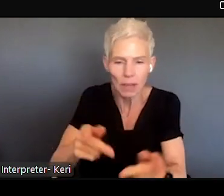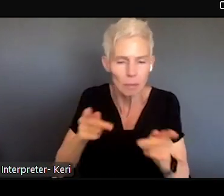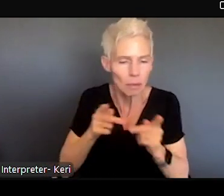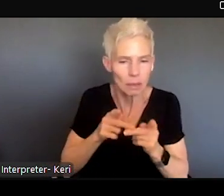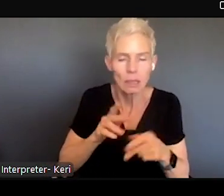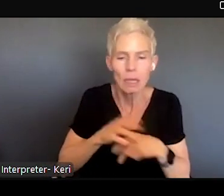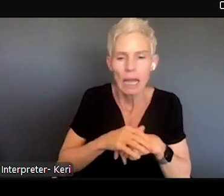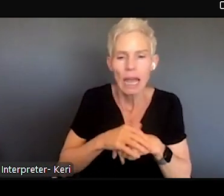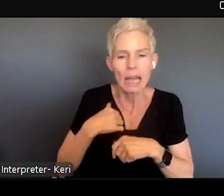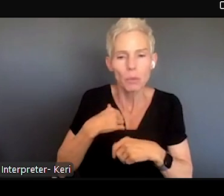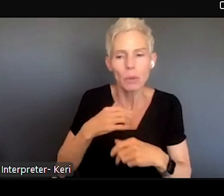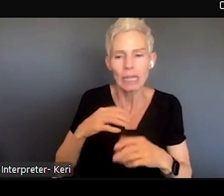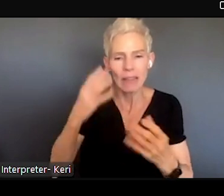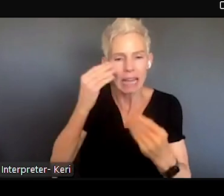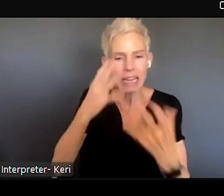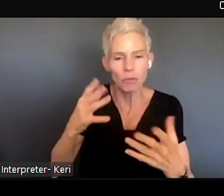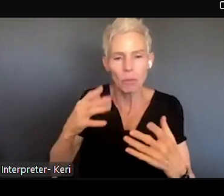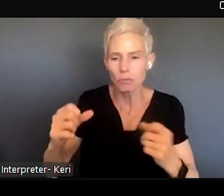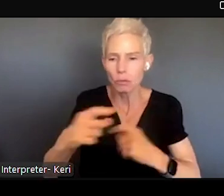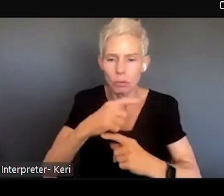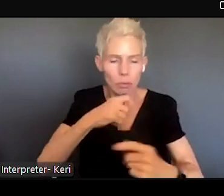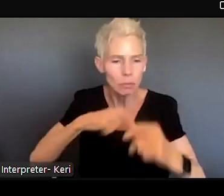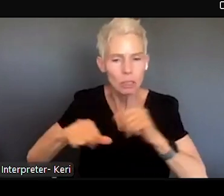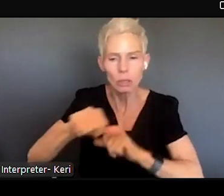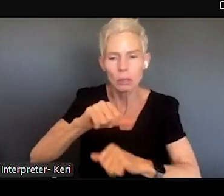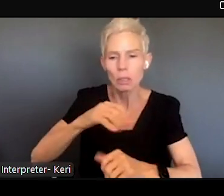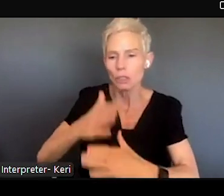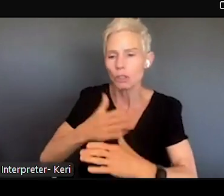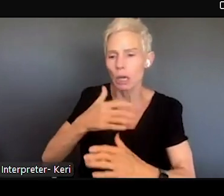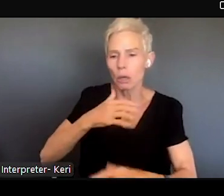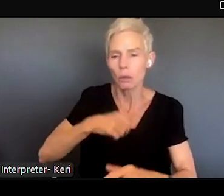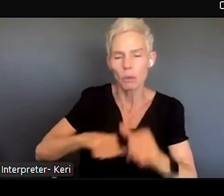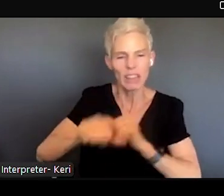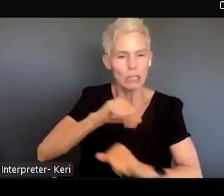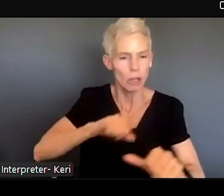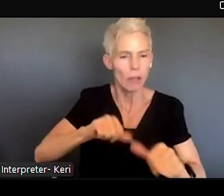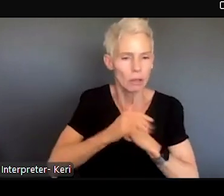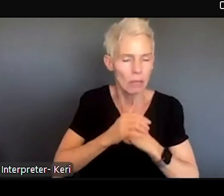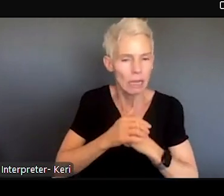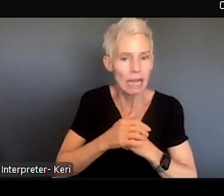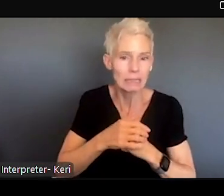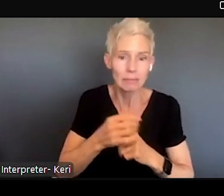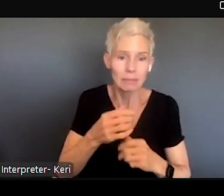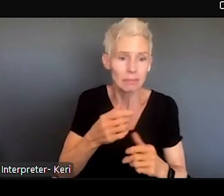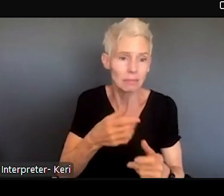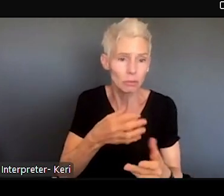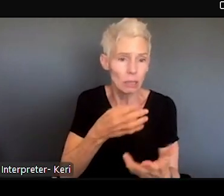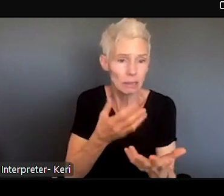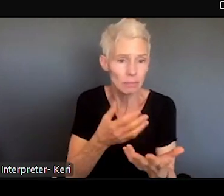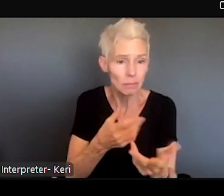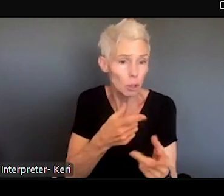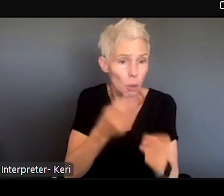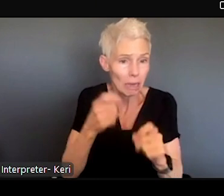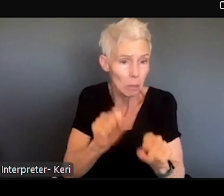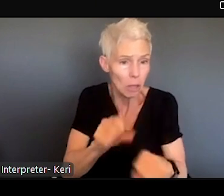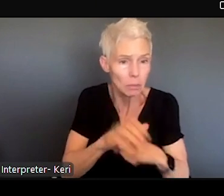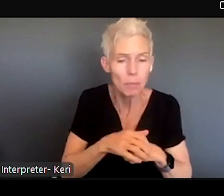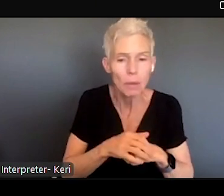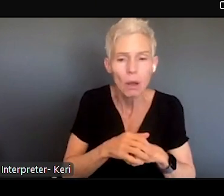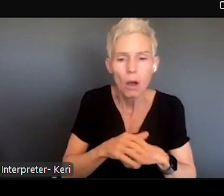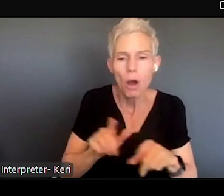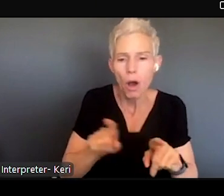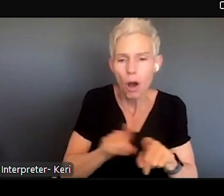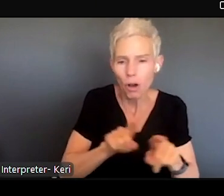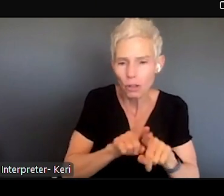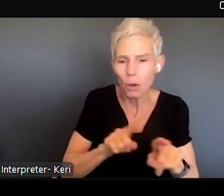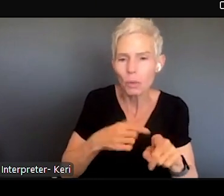our team that's out there in the field with our client as quickly as possible. Um, she did mention that we have our magnets that we did